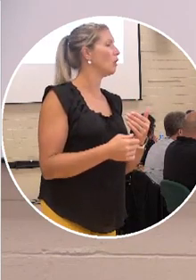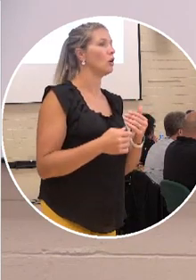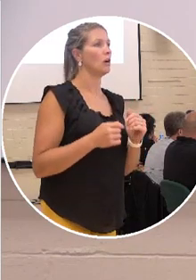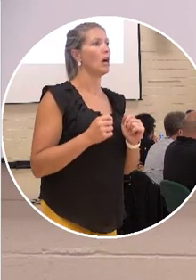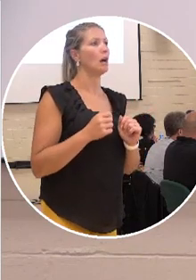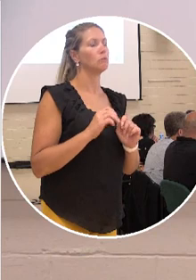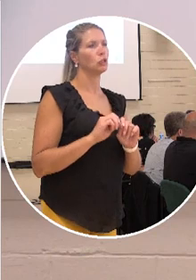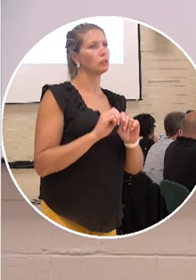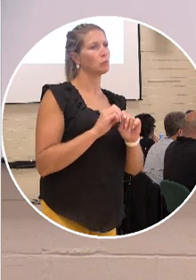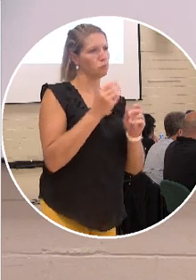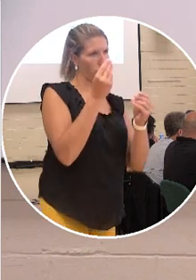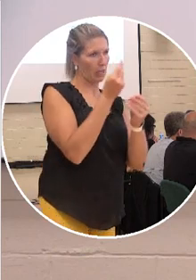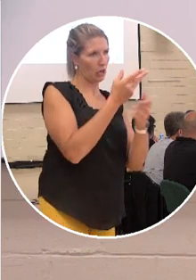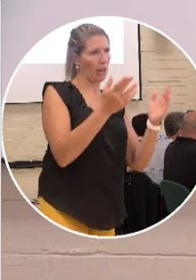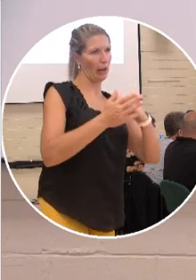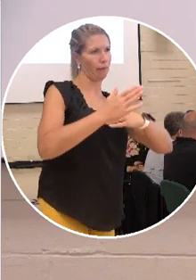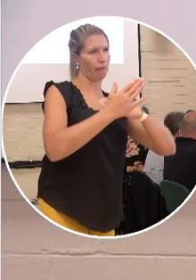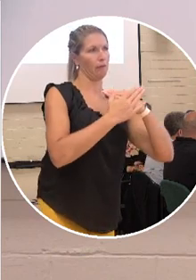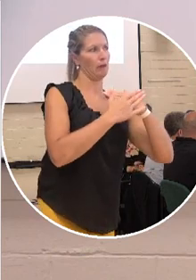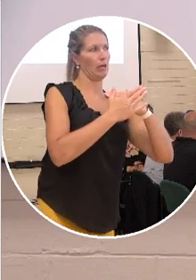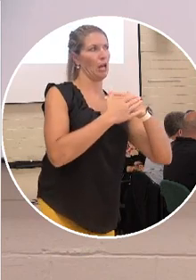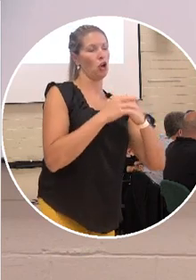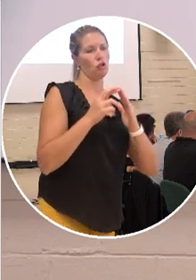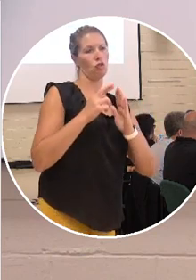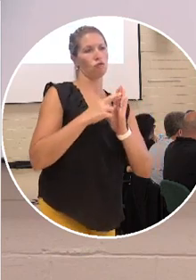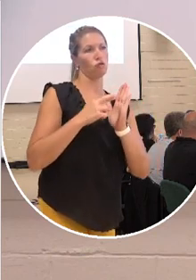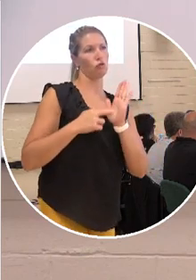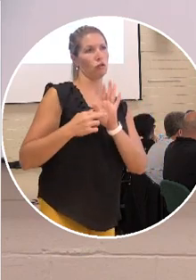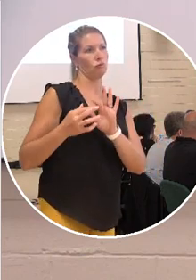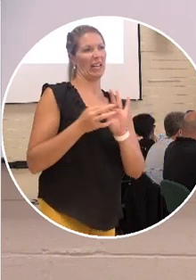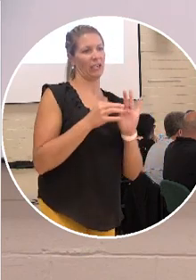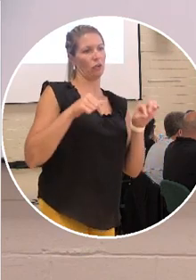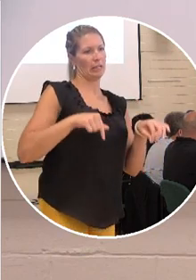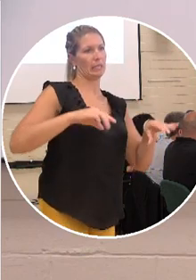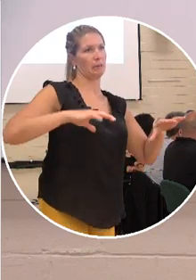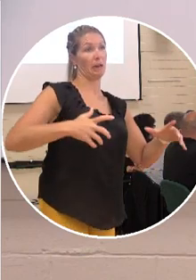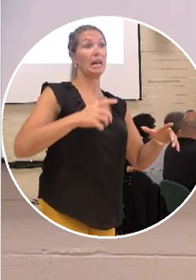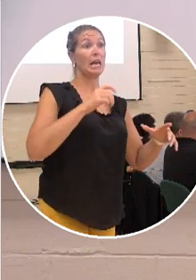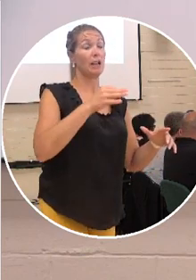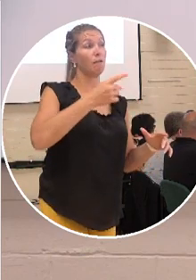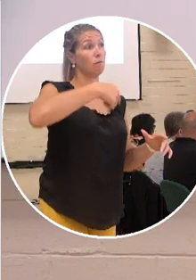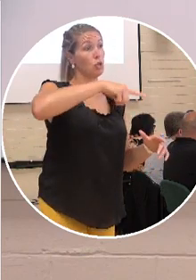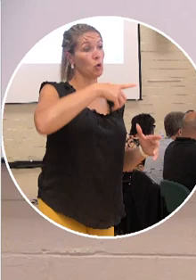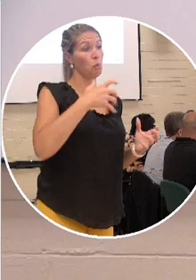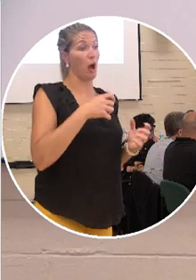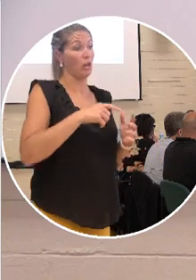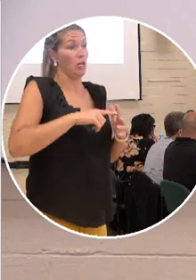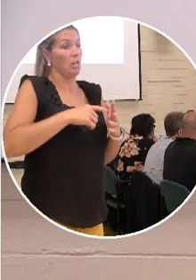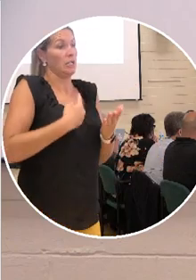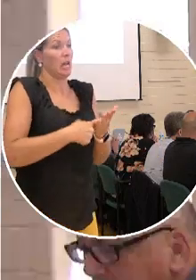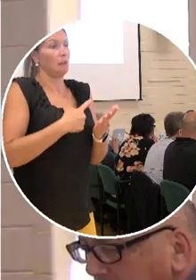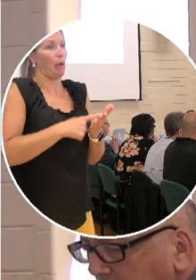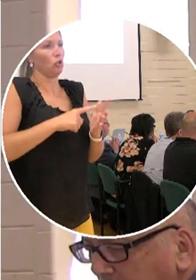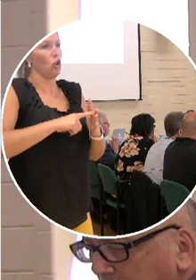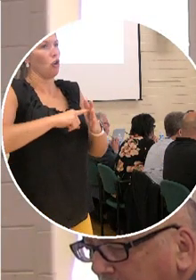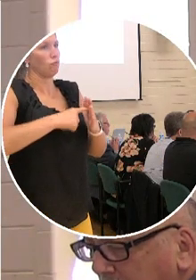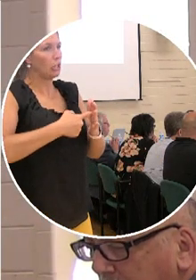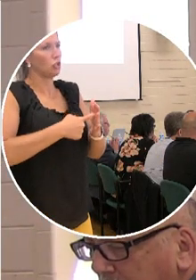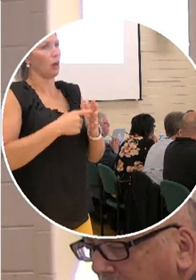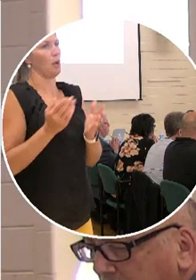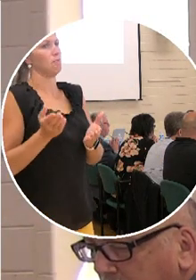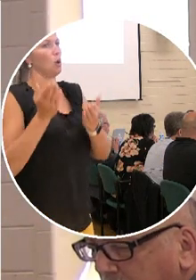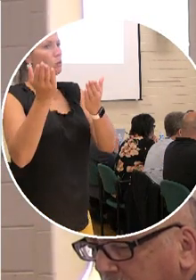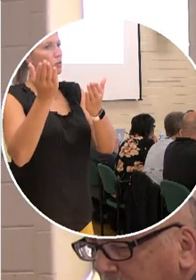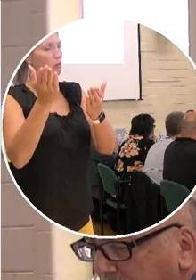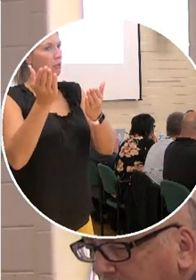are pretty clear. If somebody wants to move a motion, we then speak to the motion. If everybody speaks to the original motion and then you do that, they won't have an